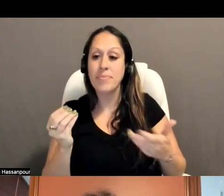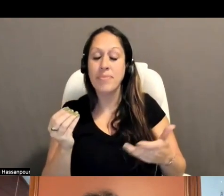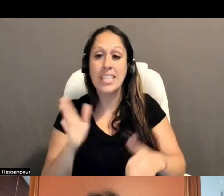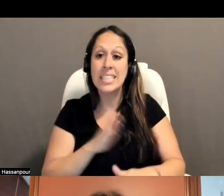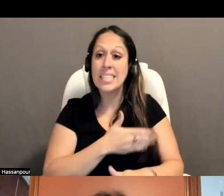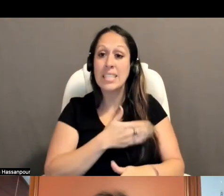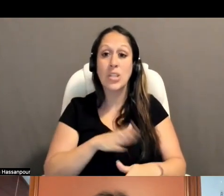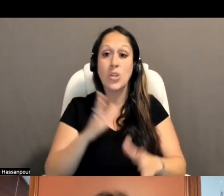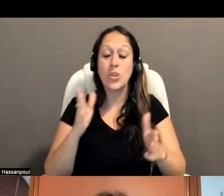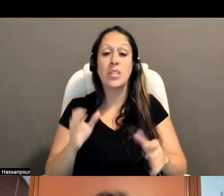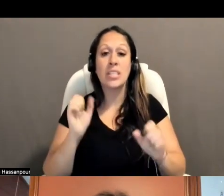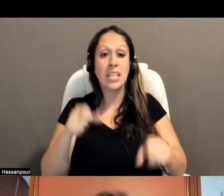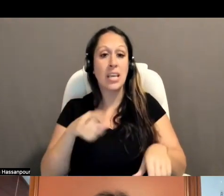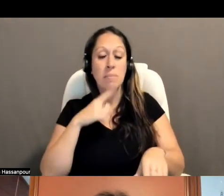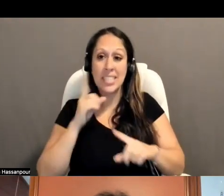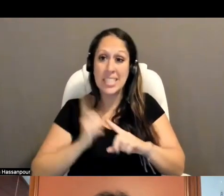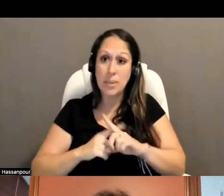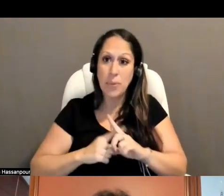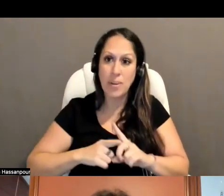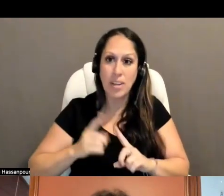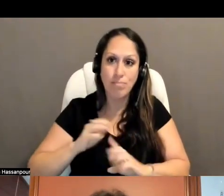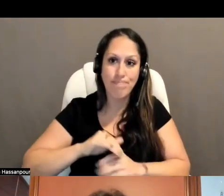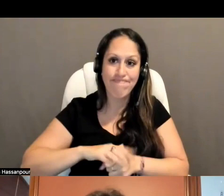singers can be temperamental.